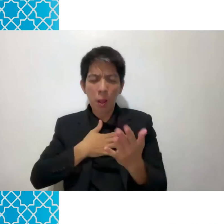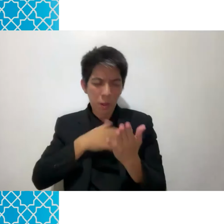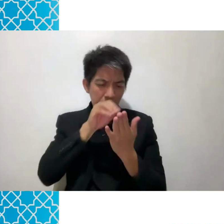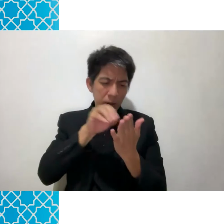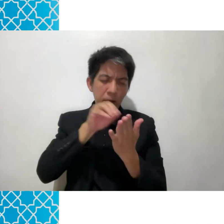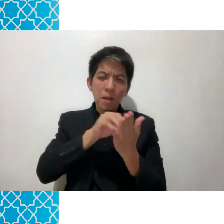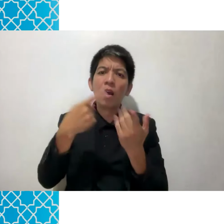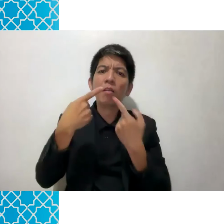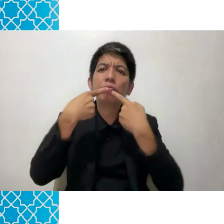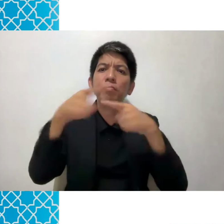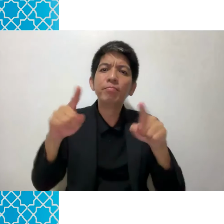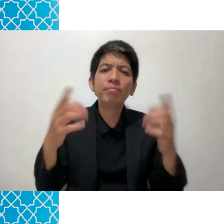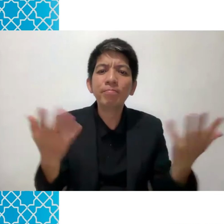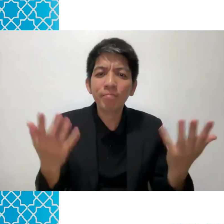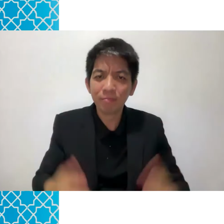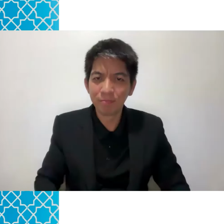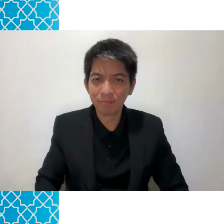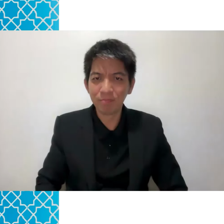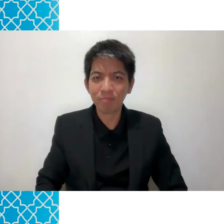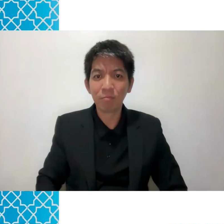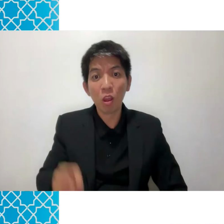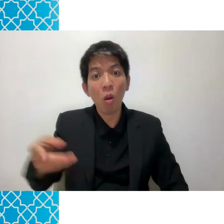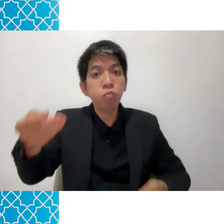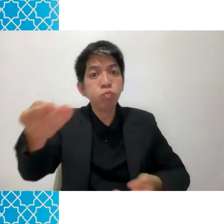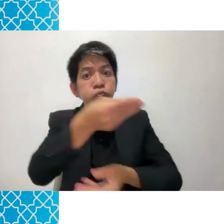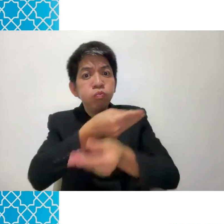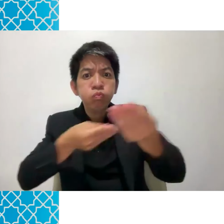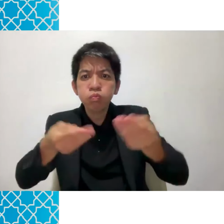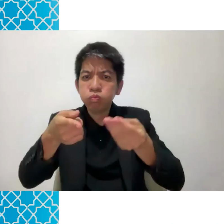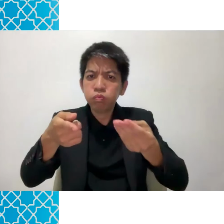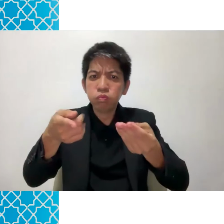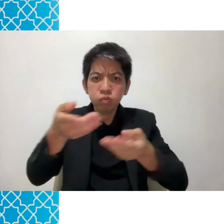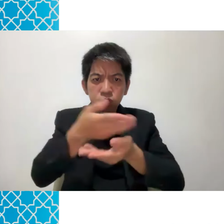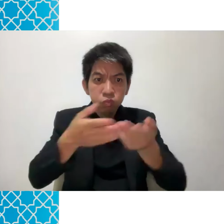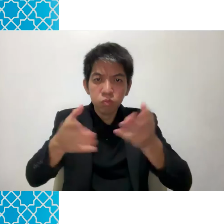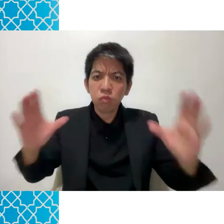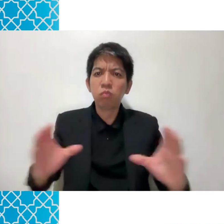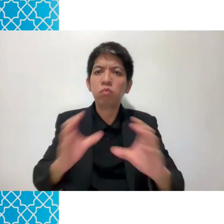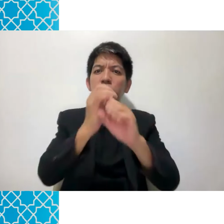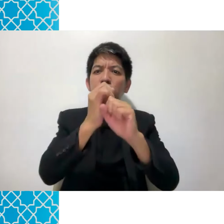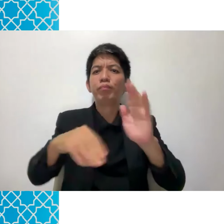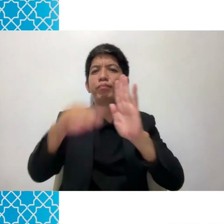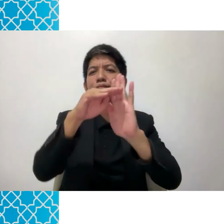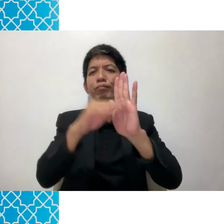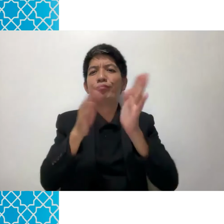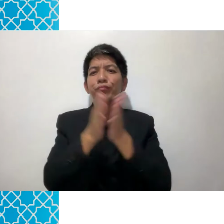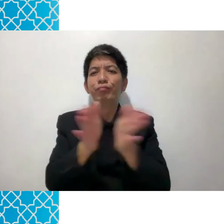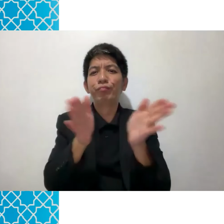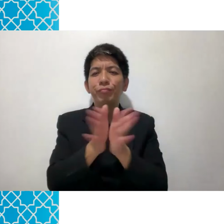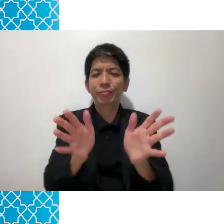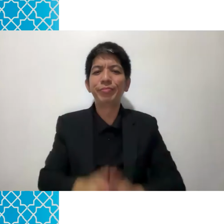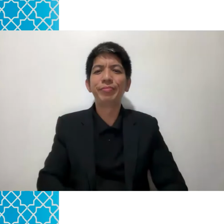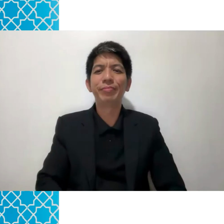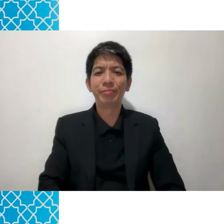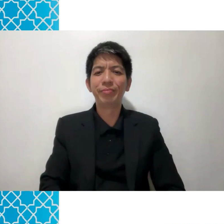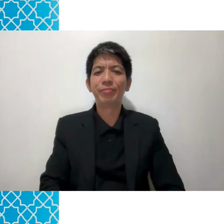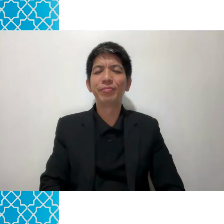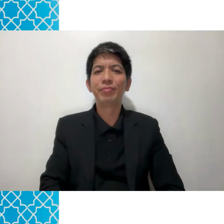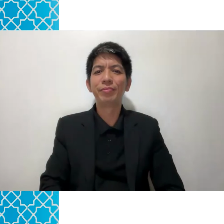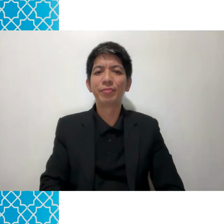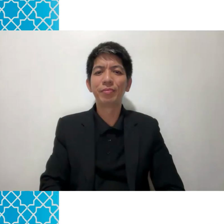other. So, to get us started, I want to hear from each of our panelists and hear